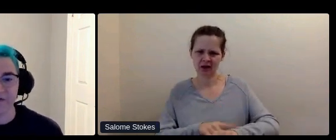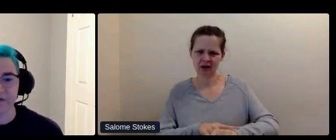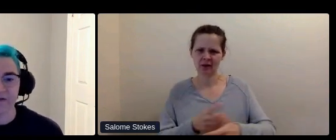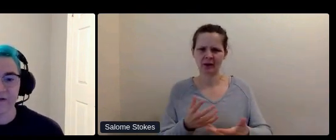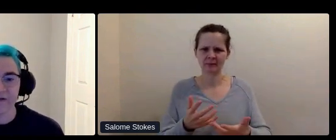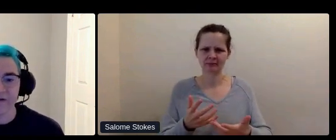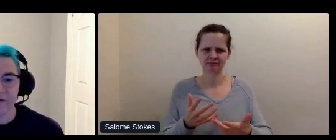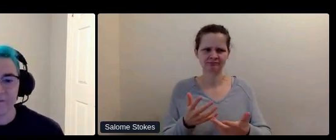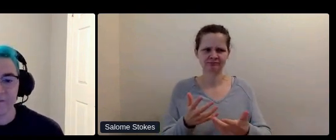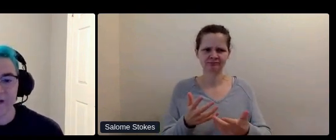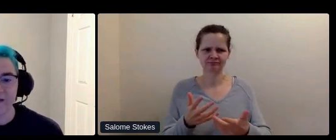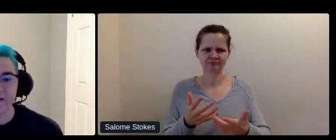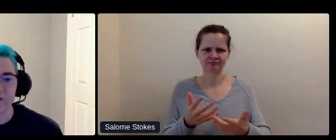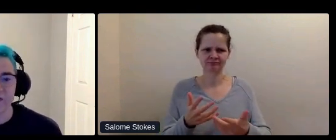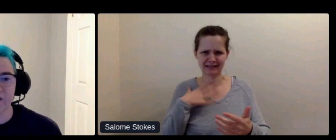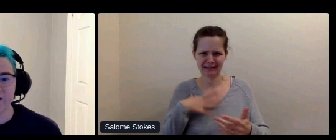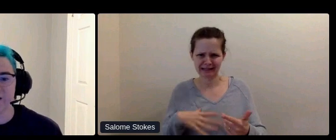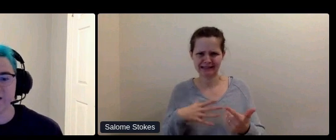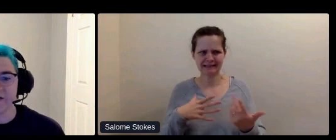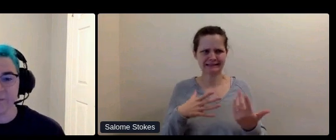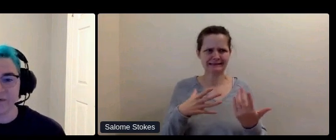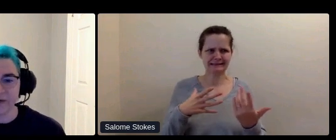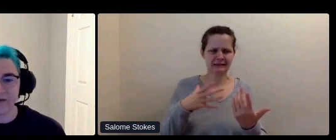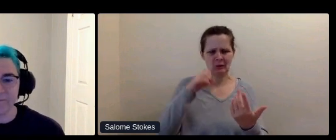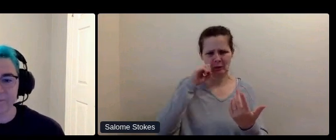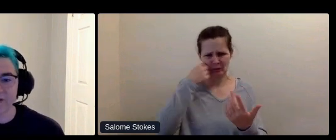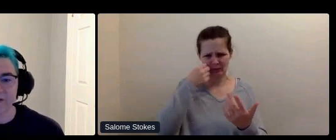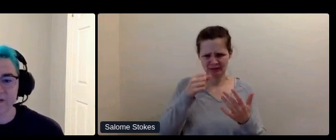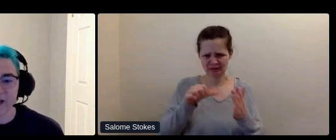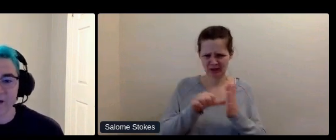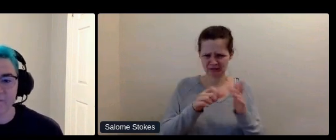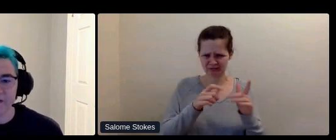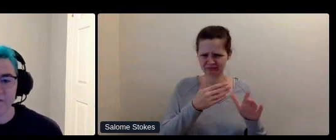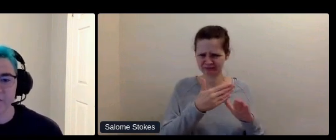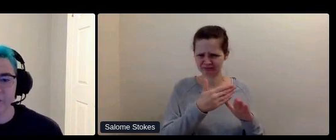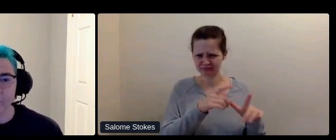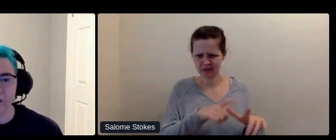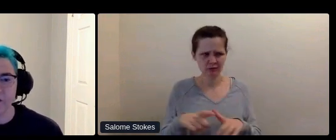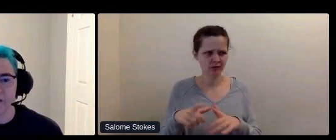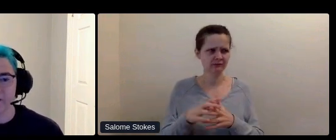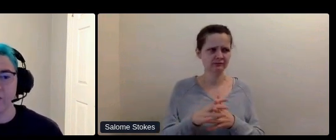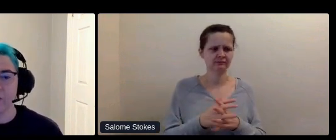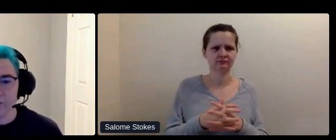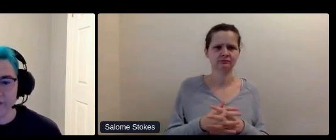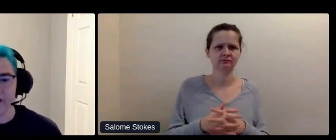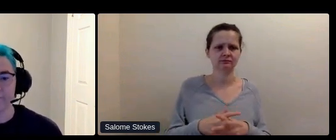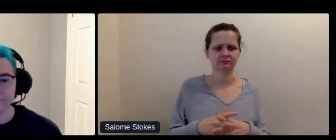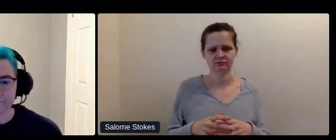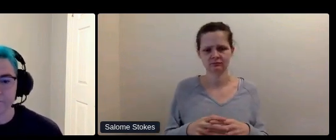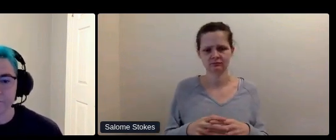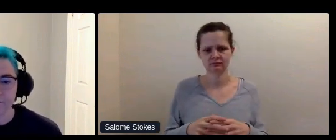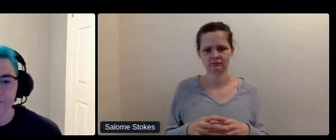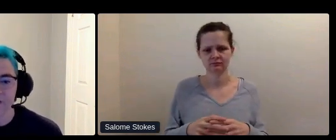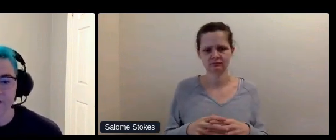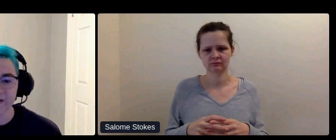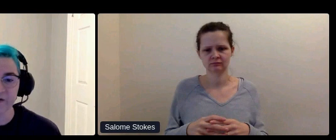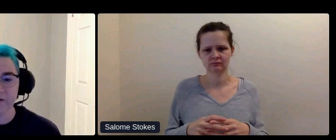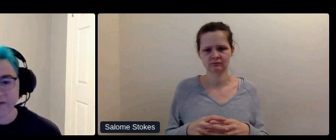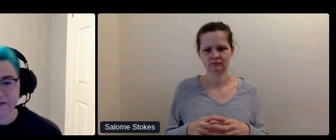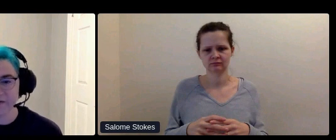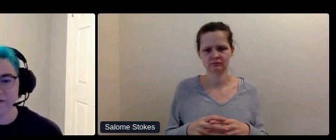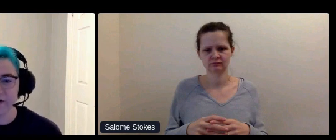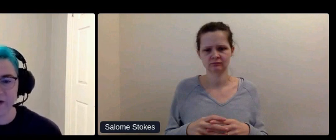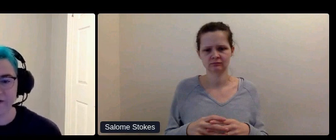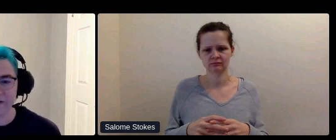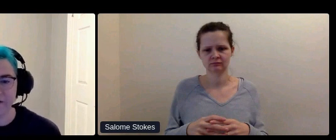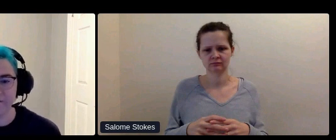this feature? And this is judged against scalability to see how the feature is going to work across the whole game. This in turn